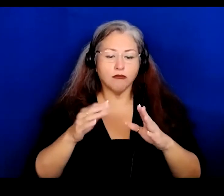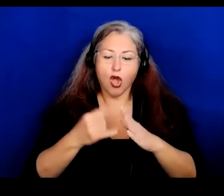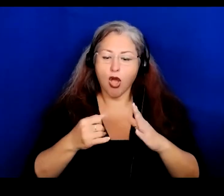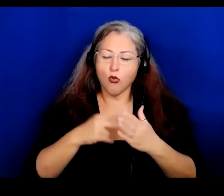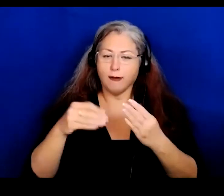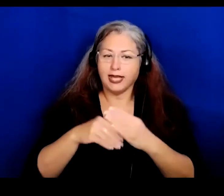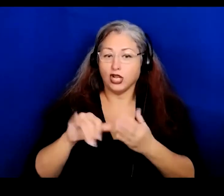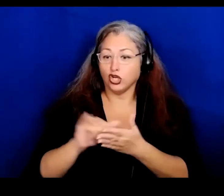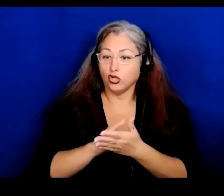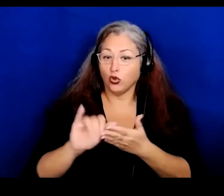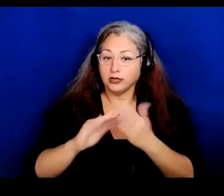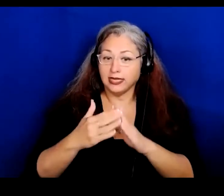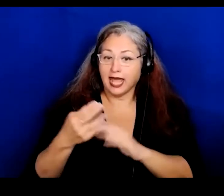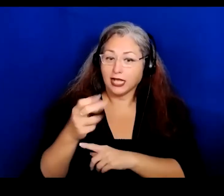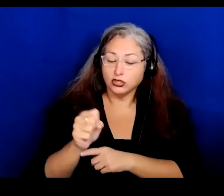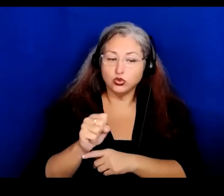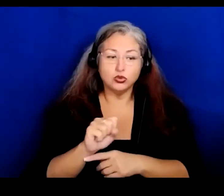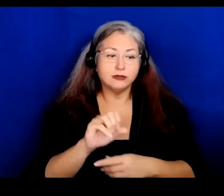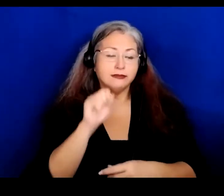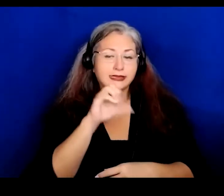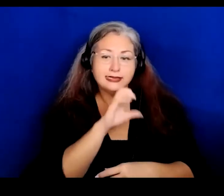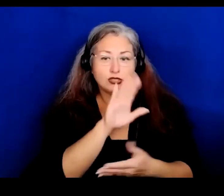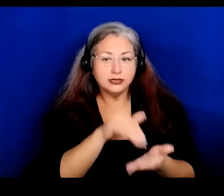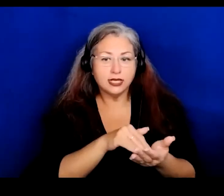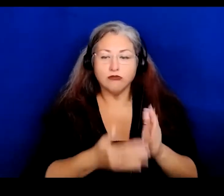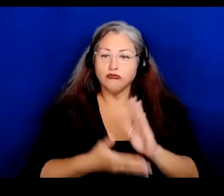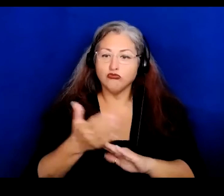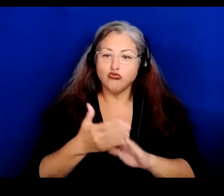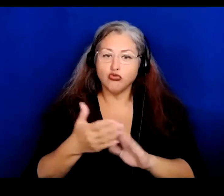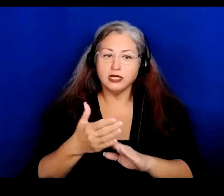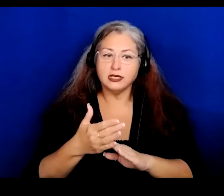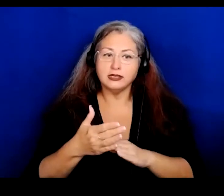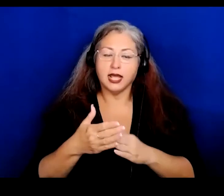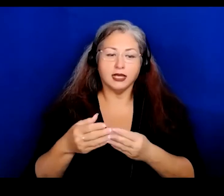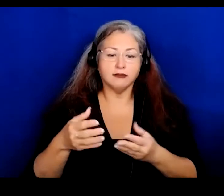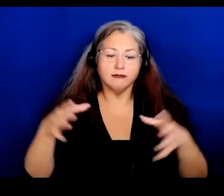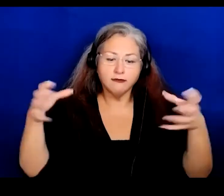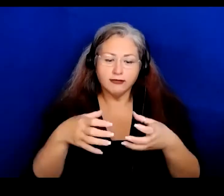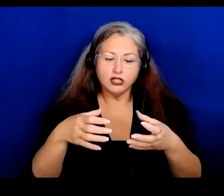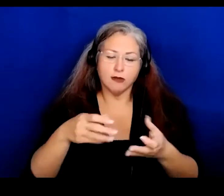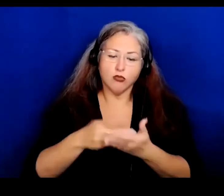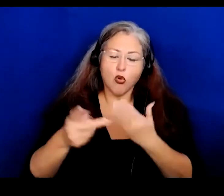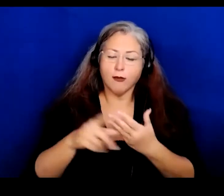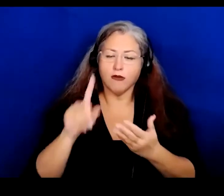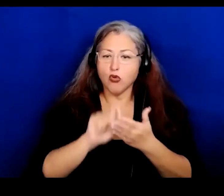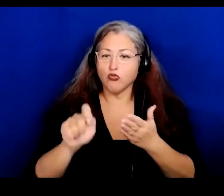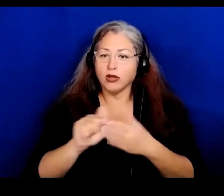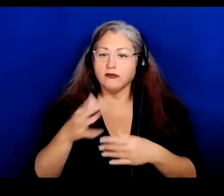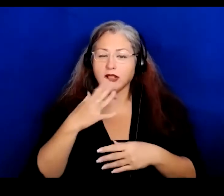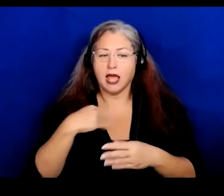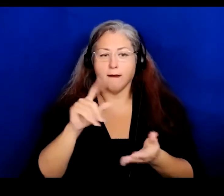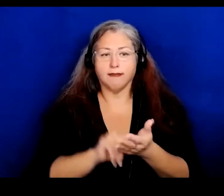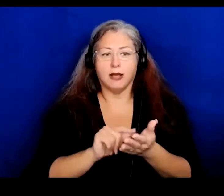City high schools and senior centers, run fellowship programs for emerging writers of color, and publish an